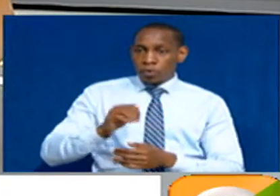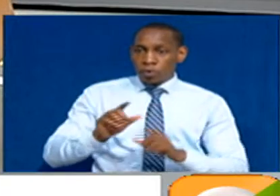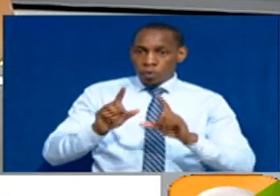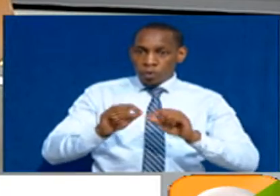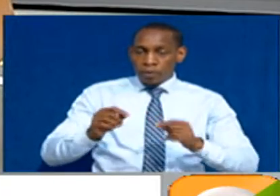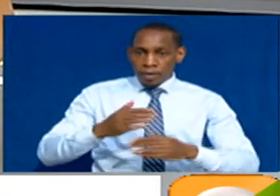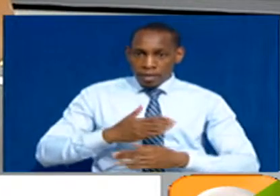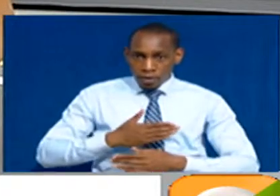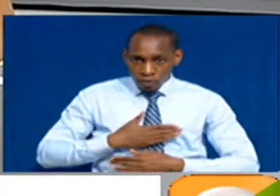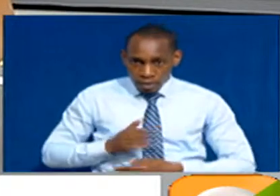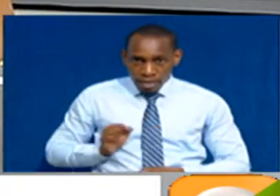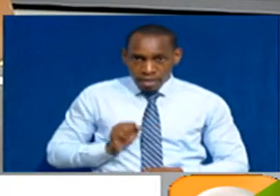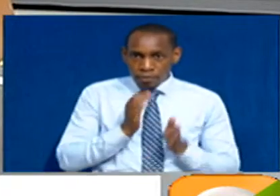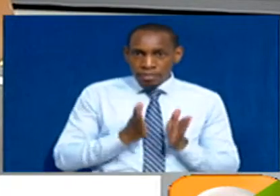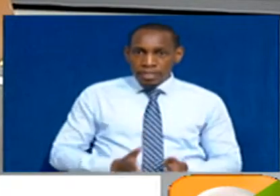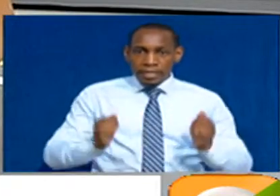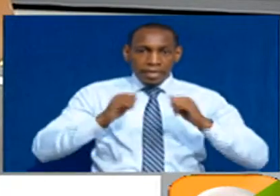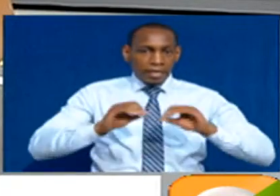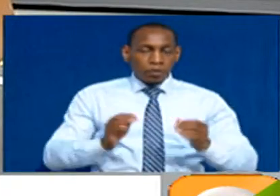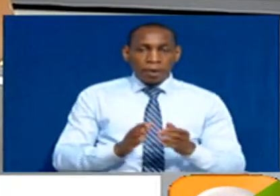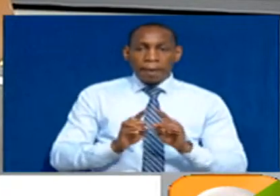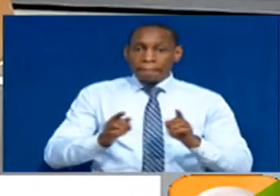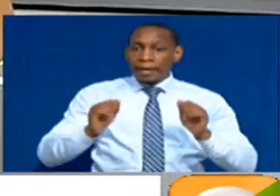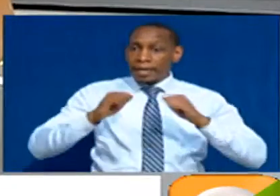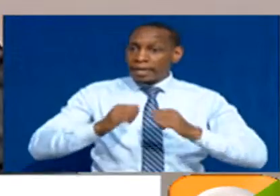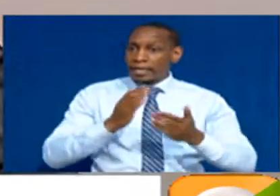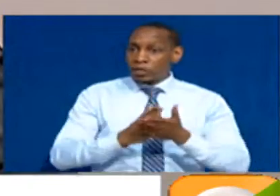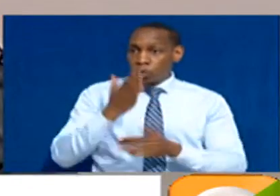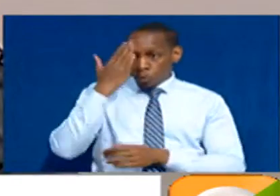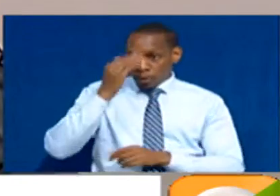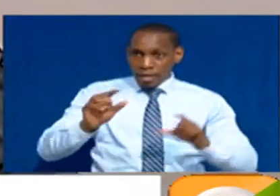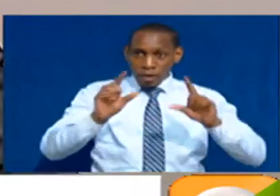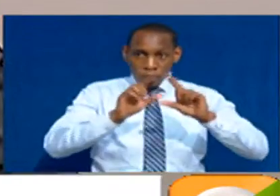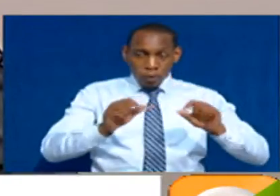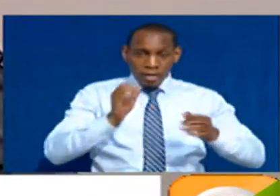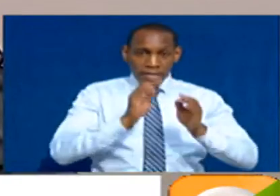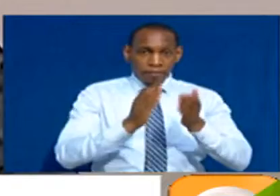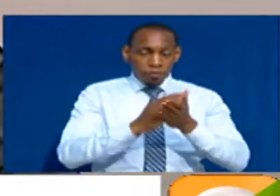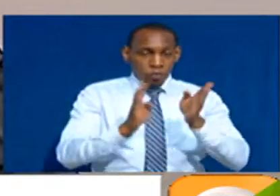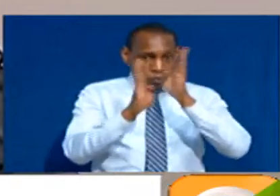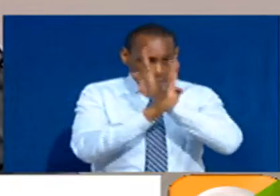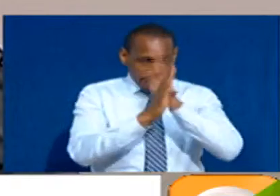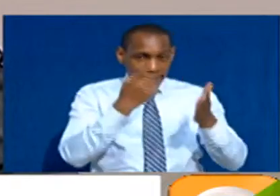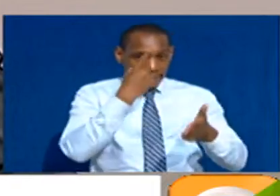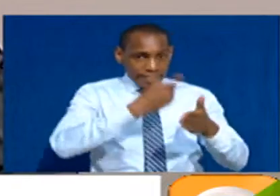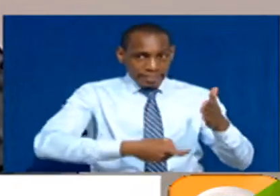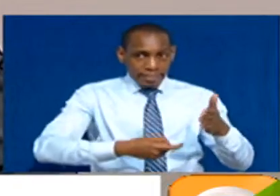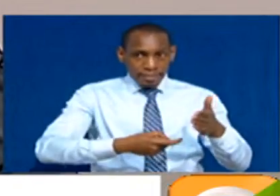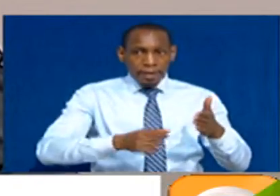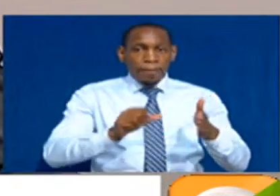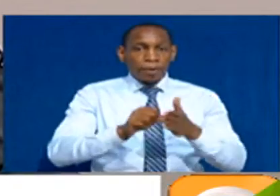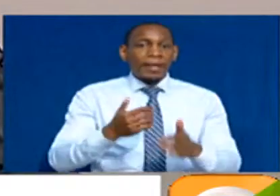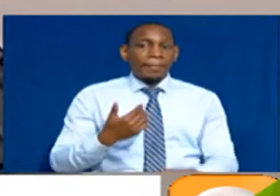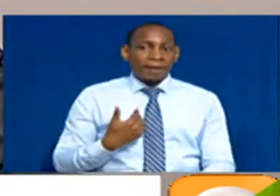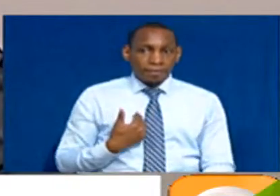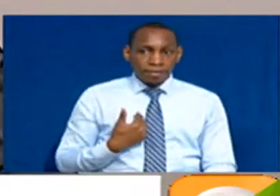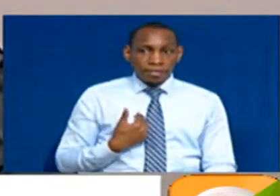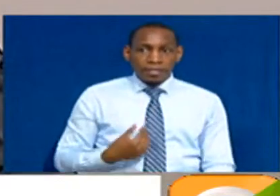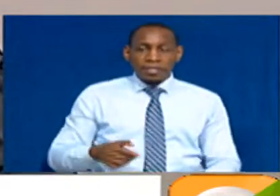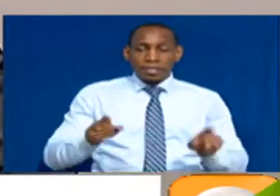he's disagreeing with me, he's actually agreeing with me. No. Because he's saying that if you're hiding taxes, then he has a problem